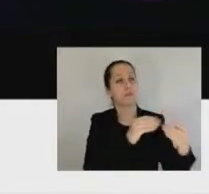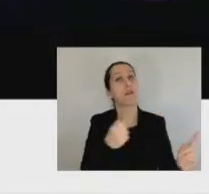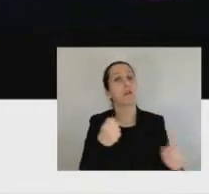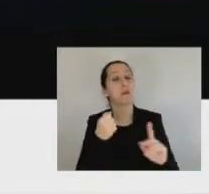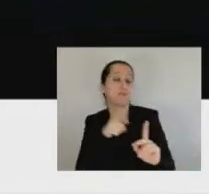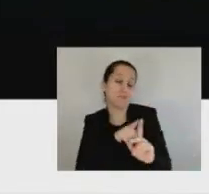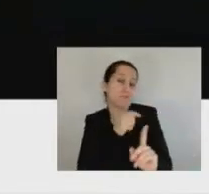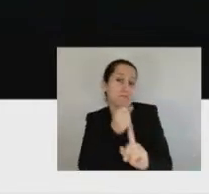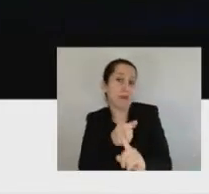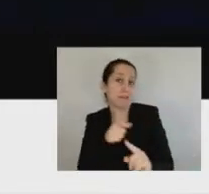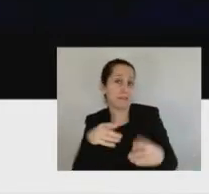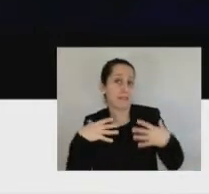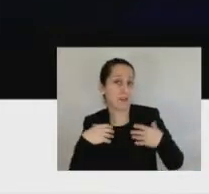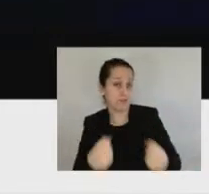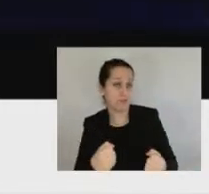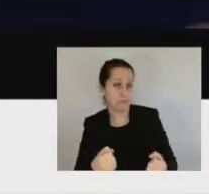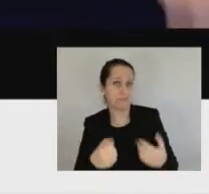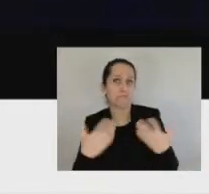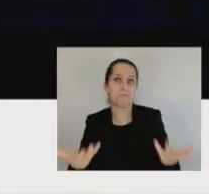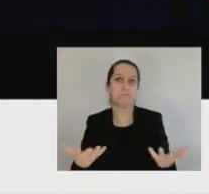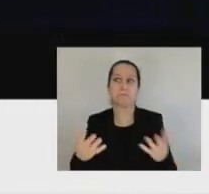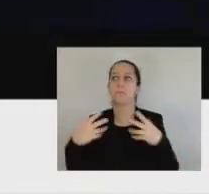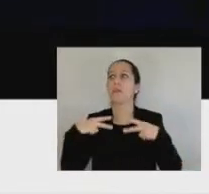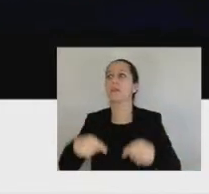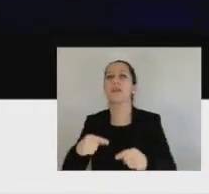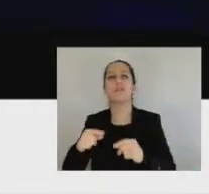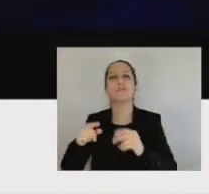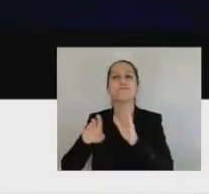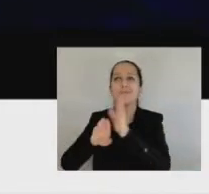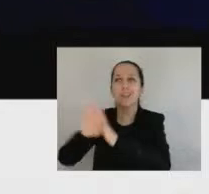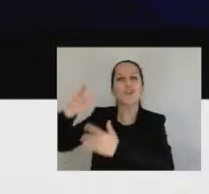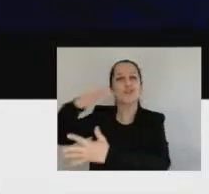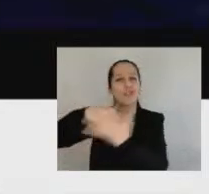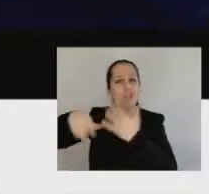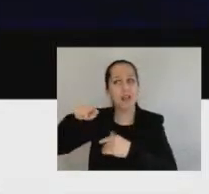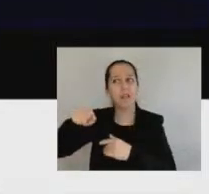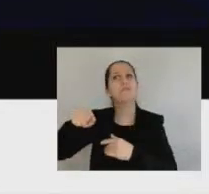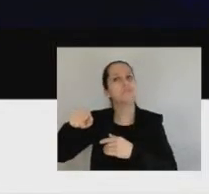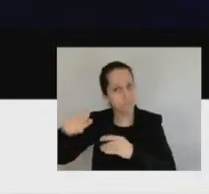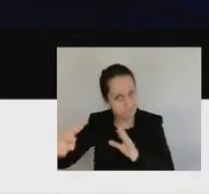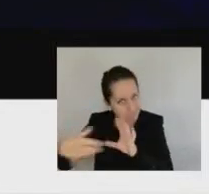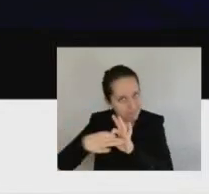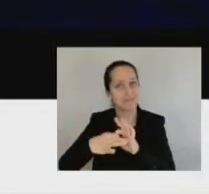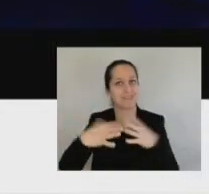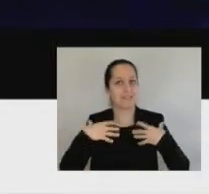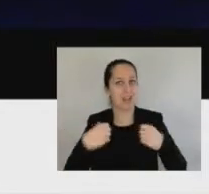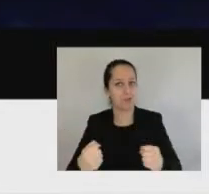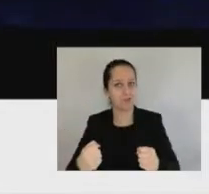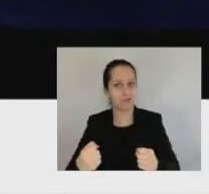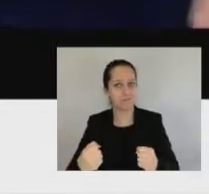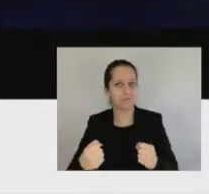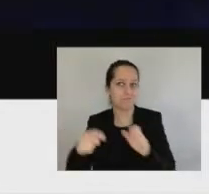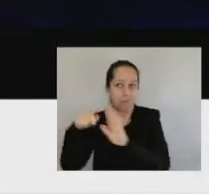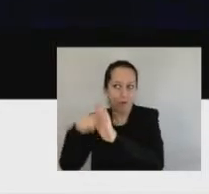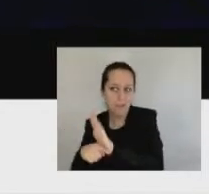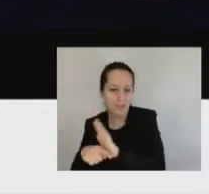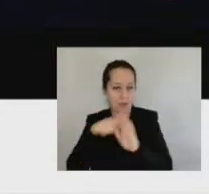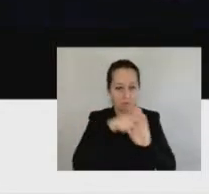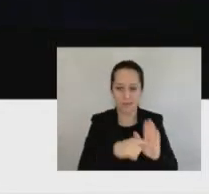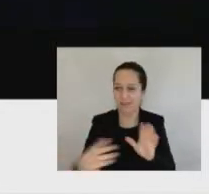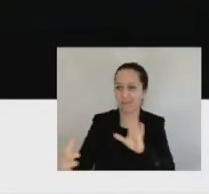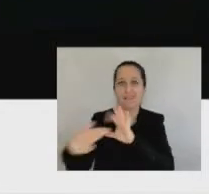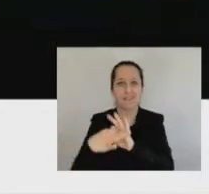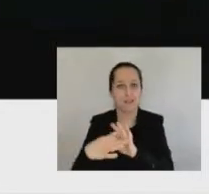housing has an impact on health. Social development policies have an impact on health